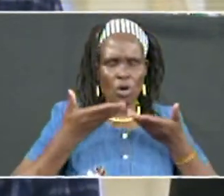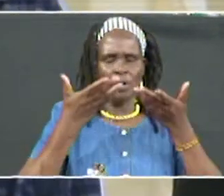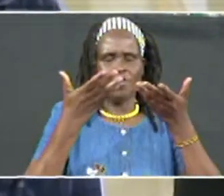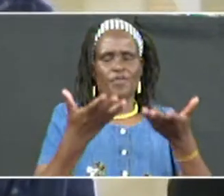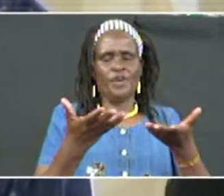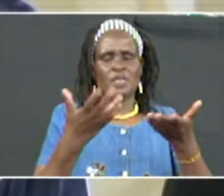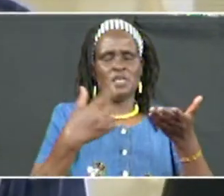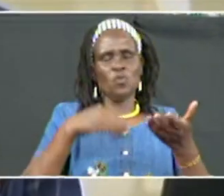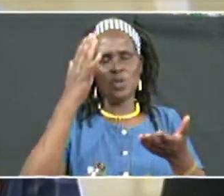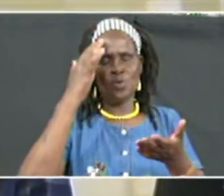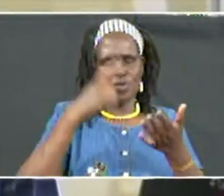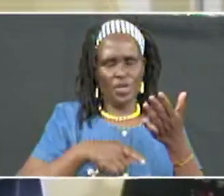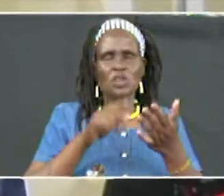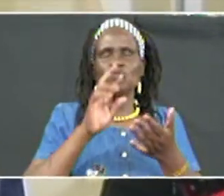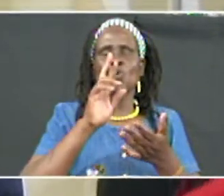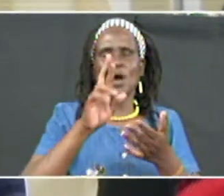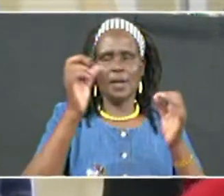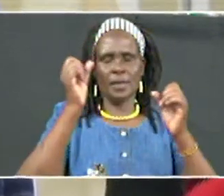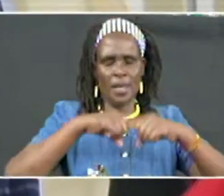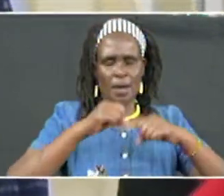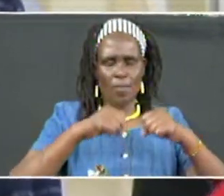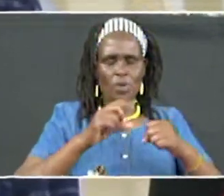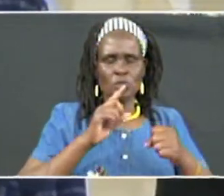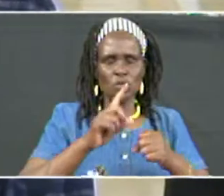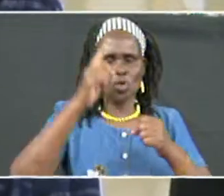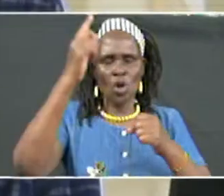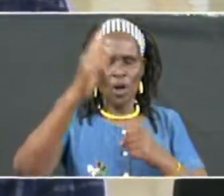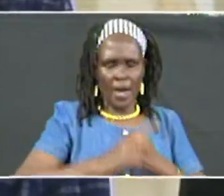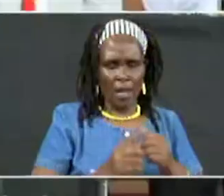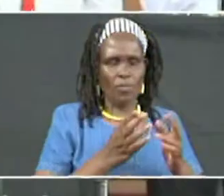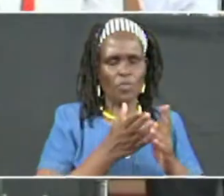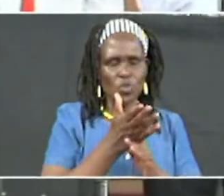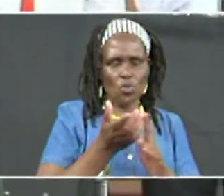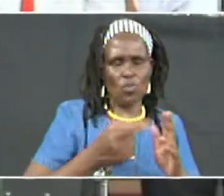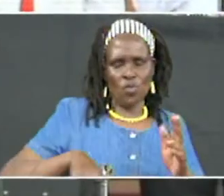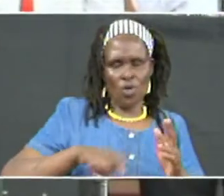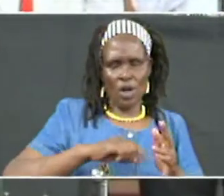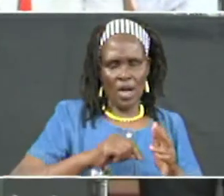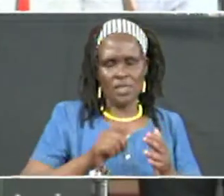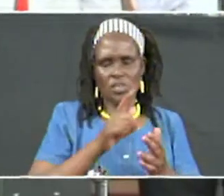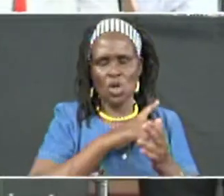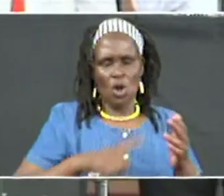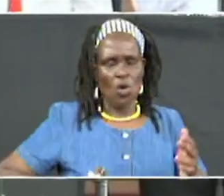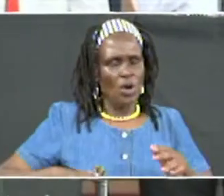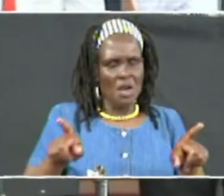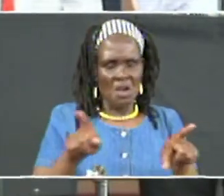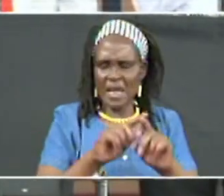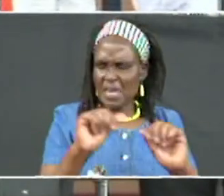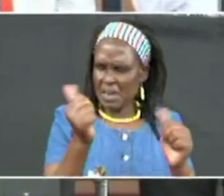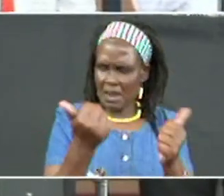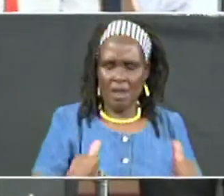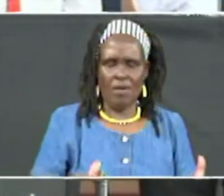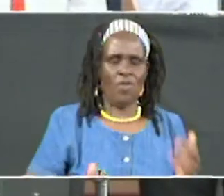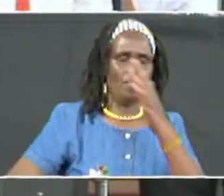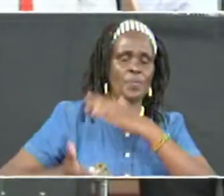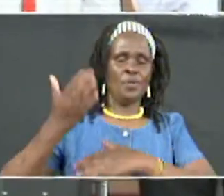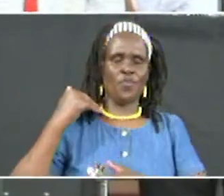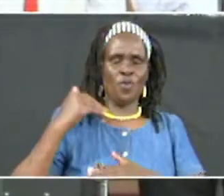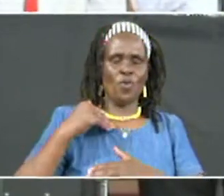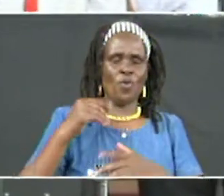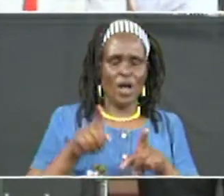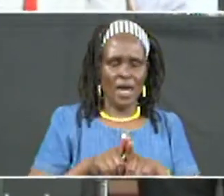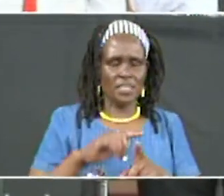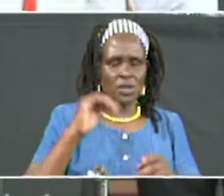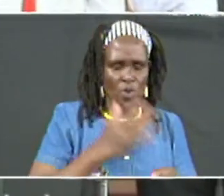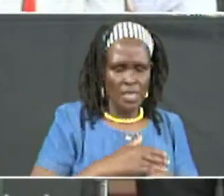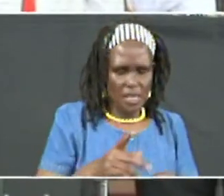that you are able. So come through for us, Lord, like never before. As again we sing that song,